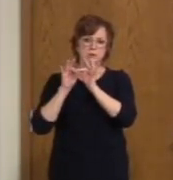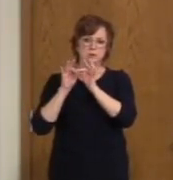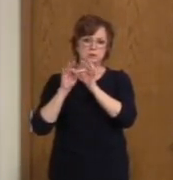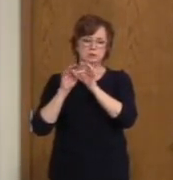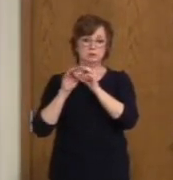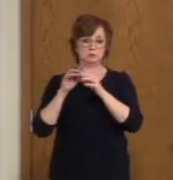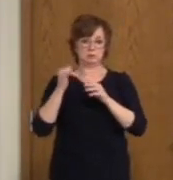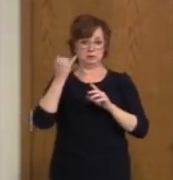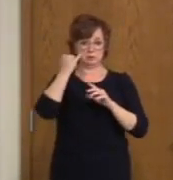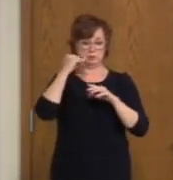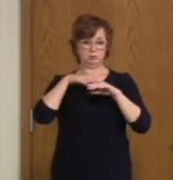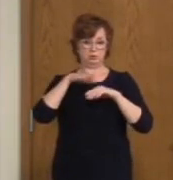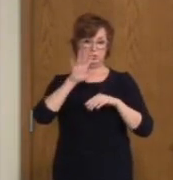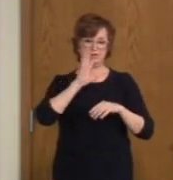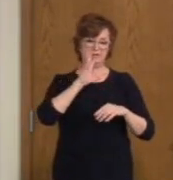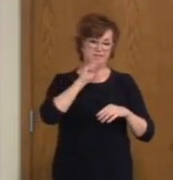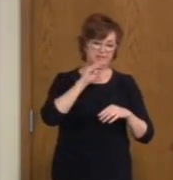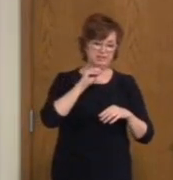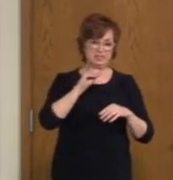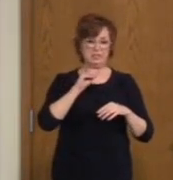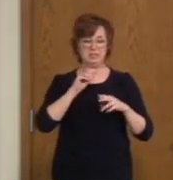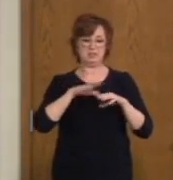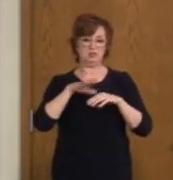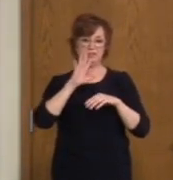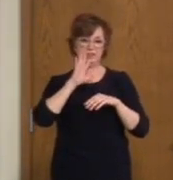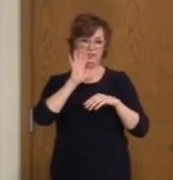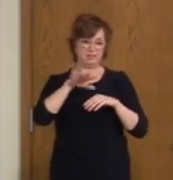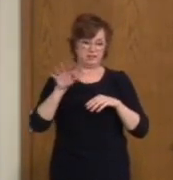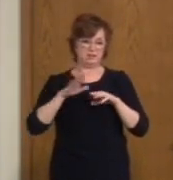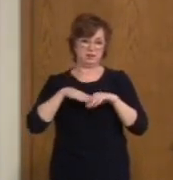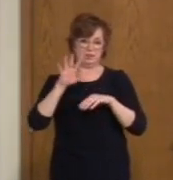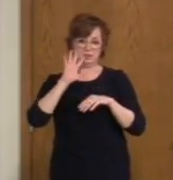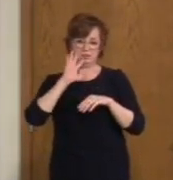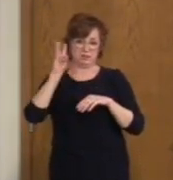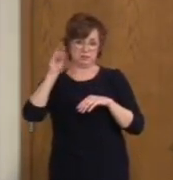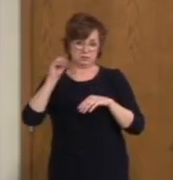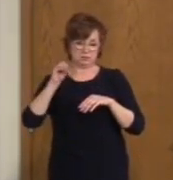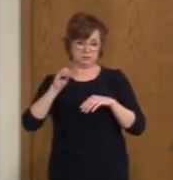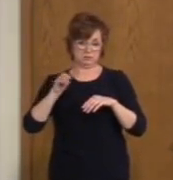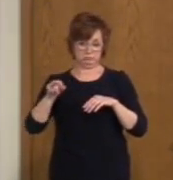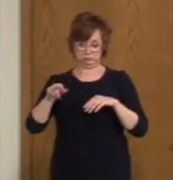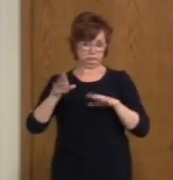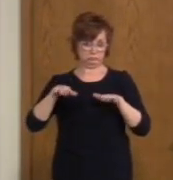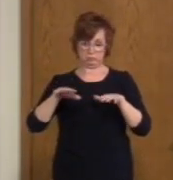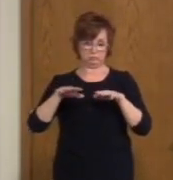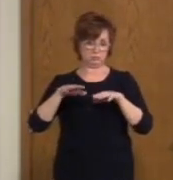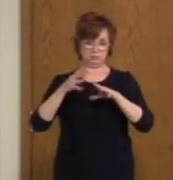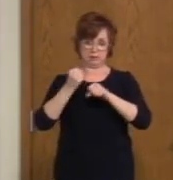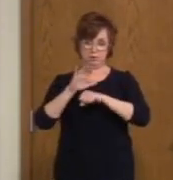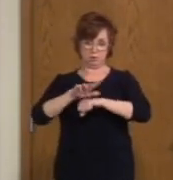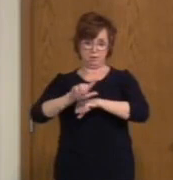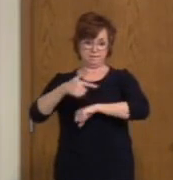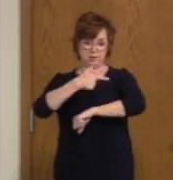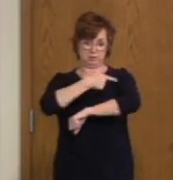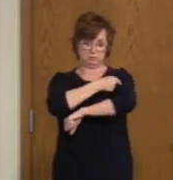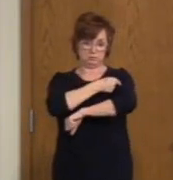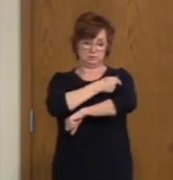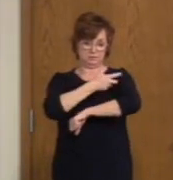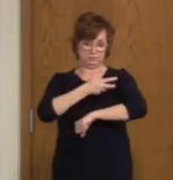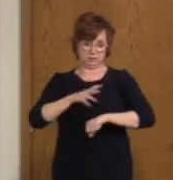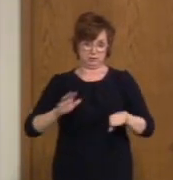be 50 or 55 or even 60 years old and has not yet received your vaccine, we need to be